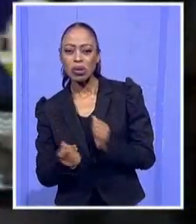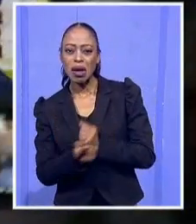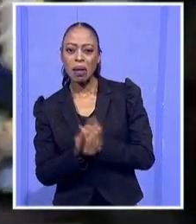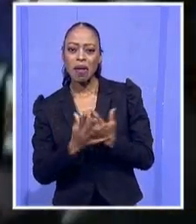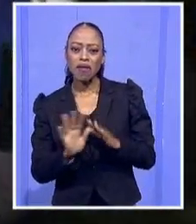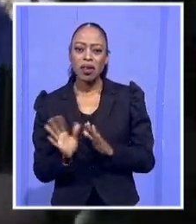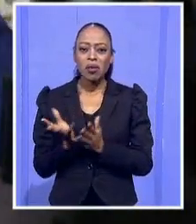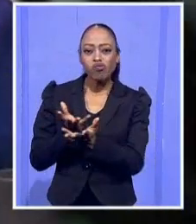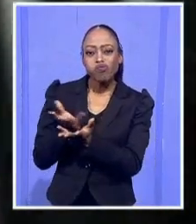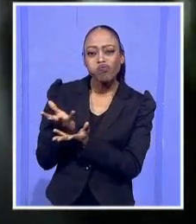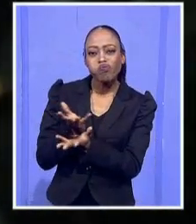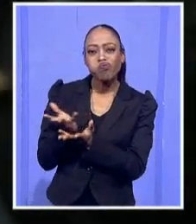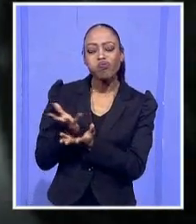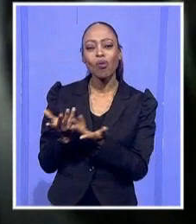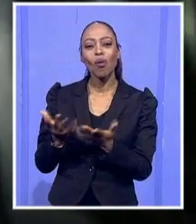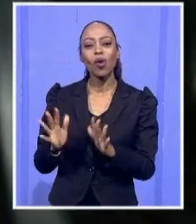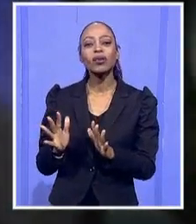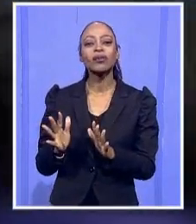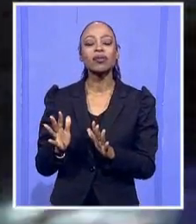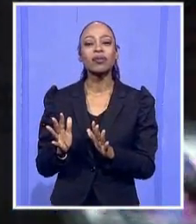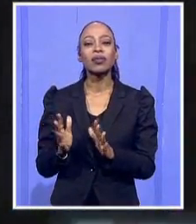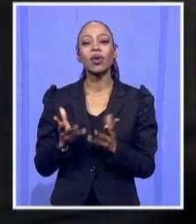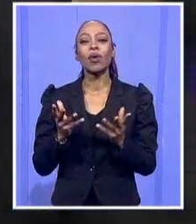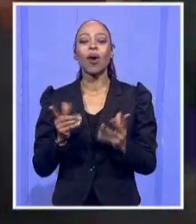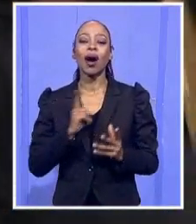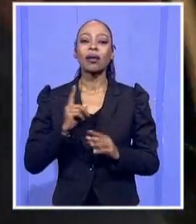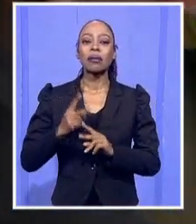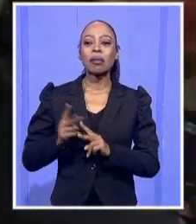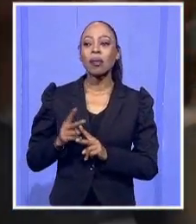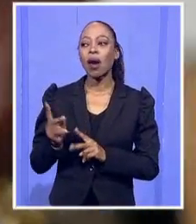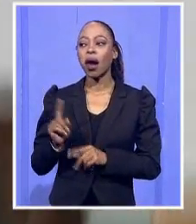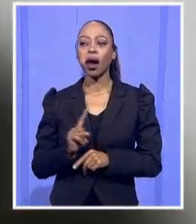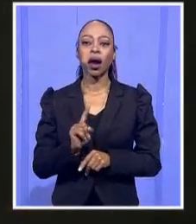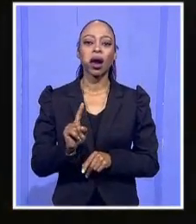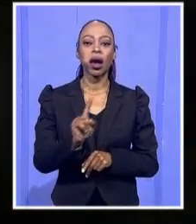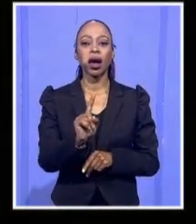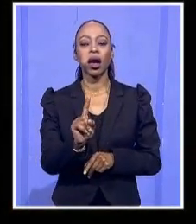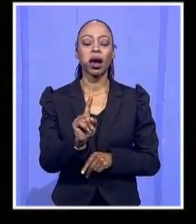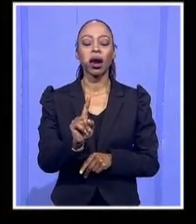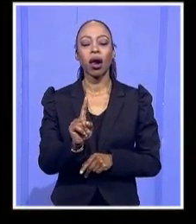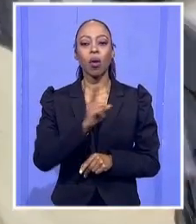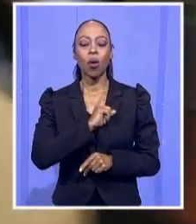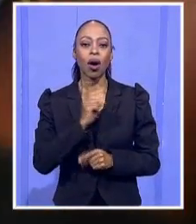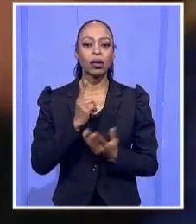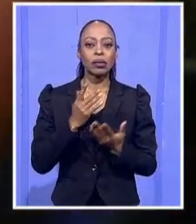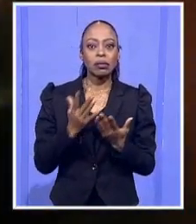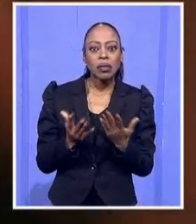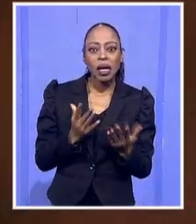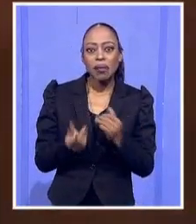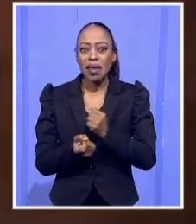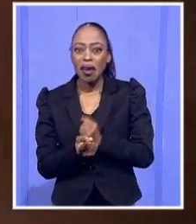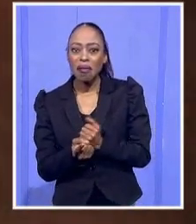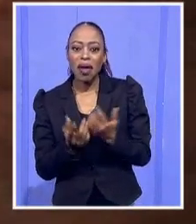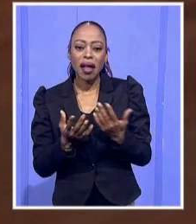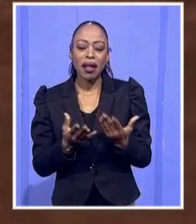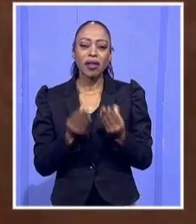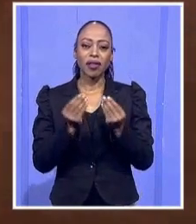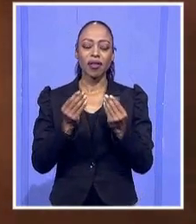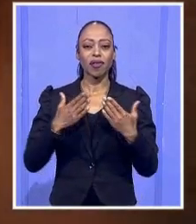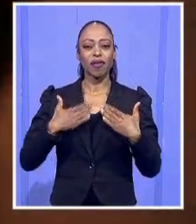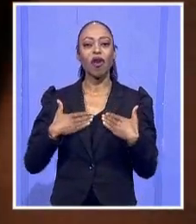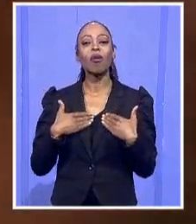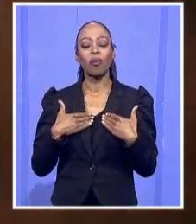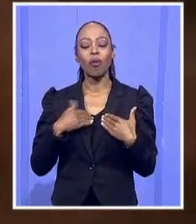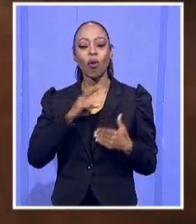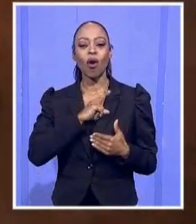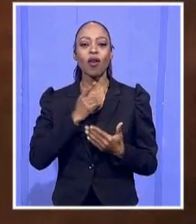him as he was making his way there. Perhaps maybe you can give us a sense of that, once you back up and are able to